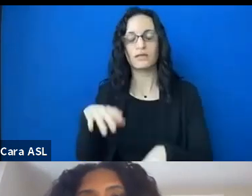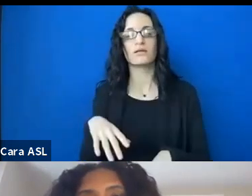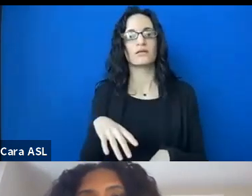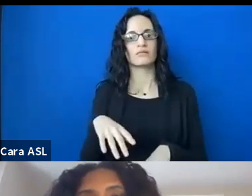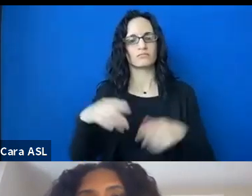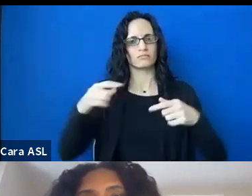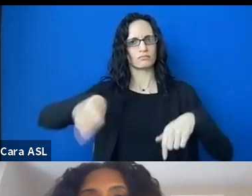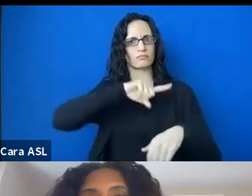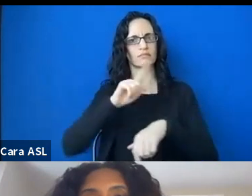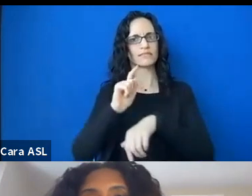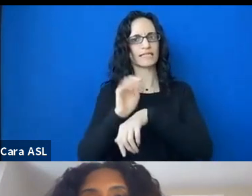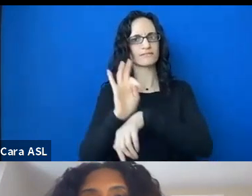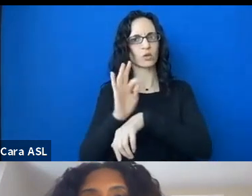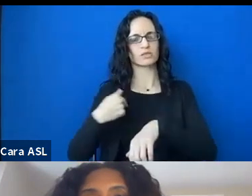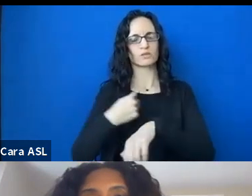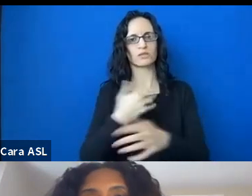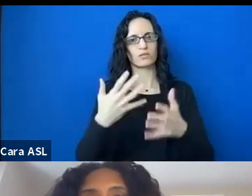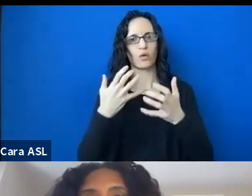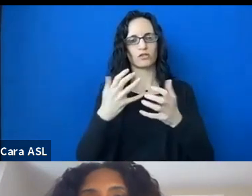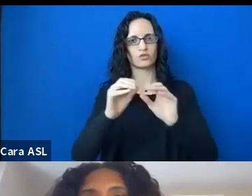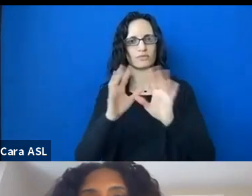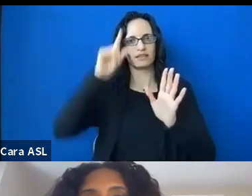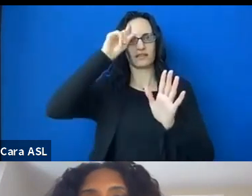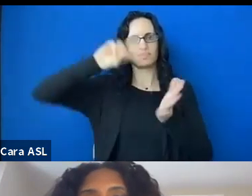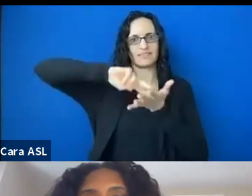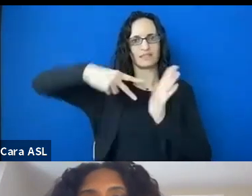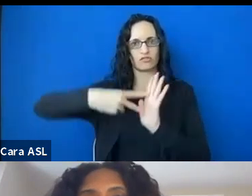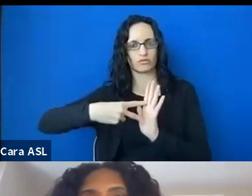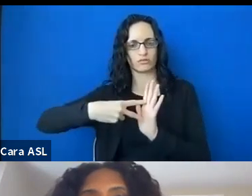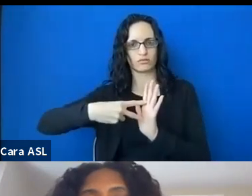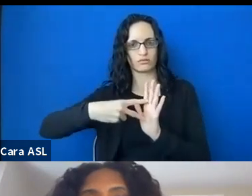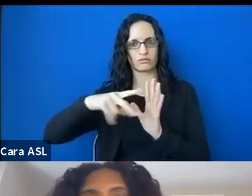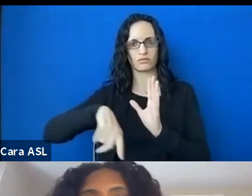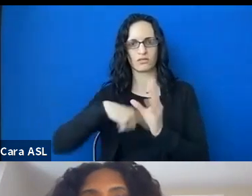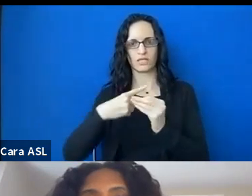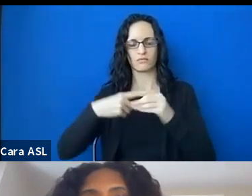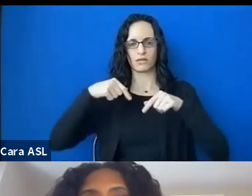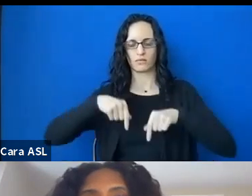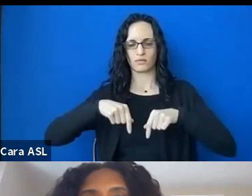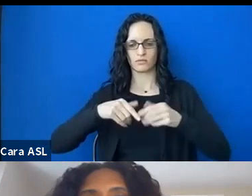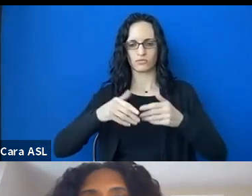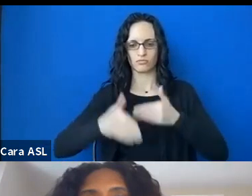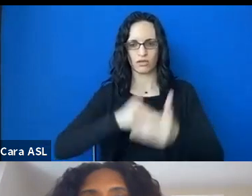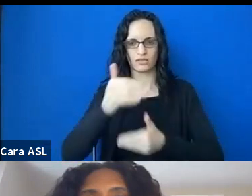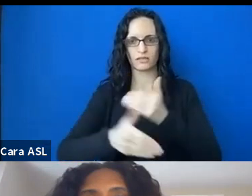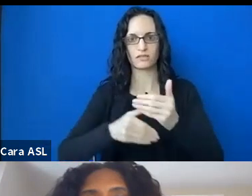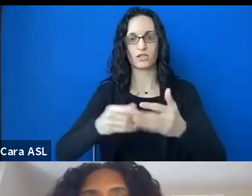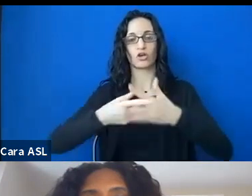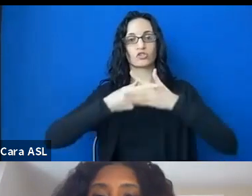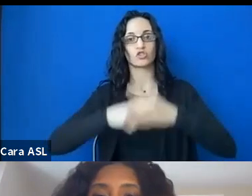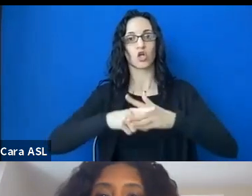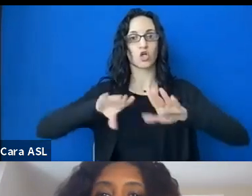be very intentional about starting this process with listening